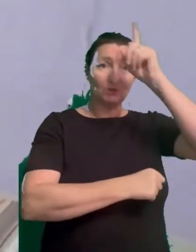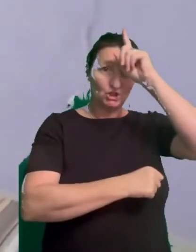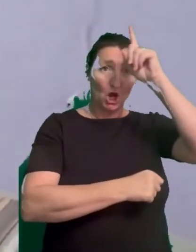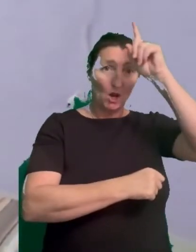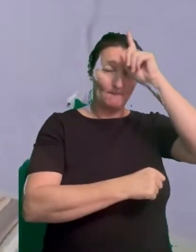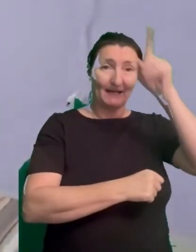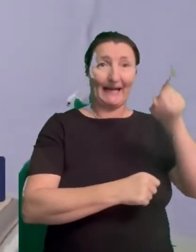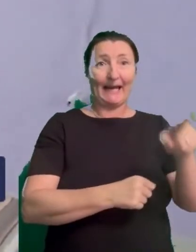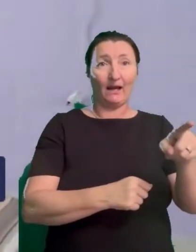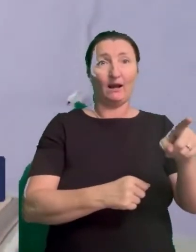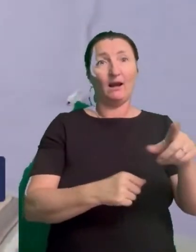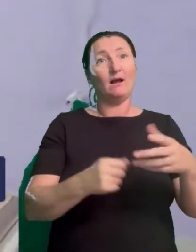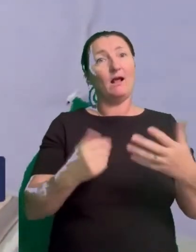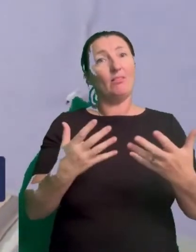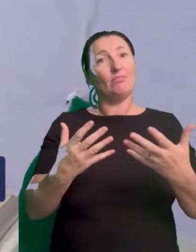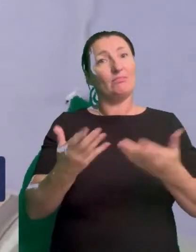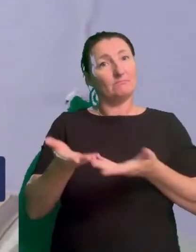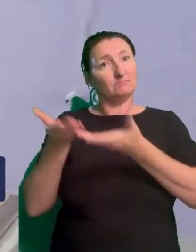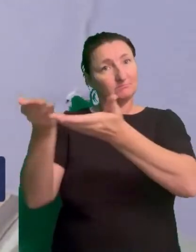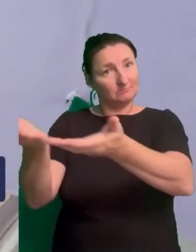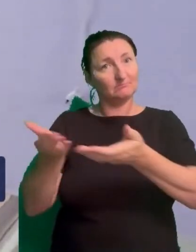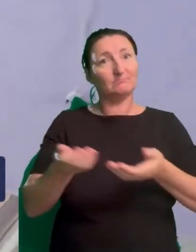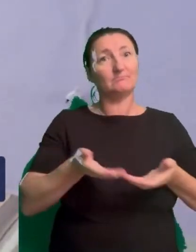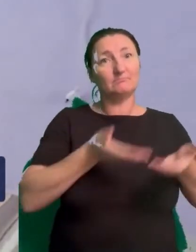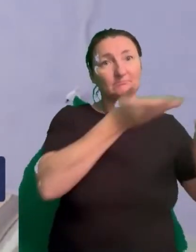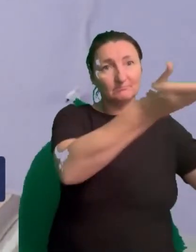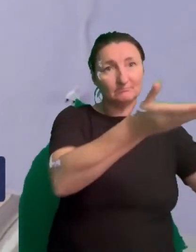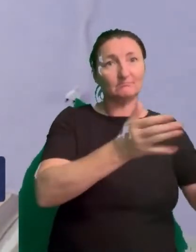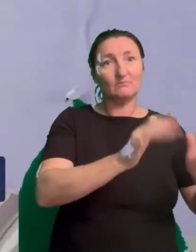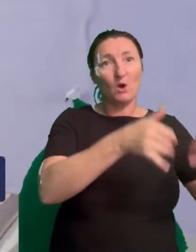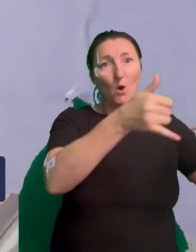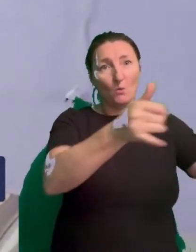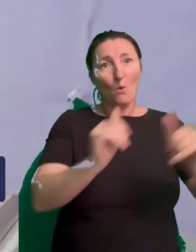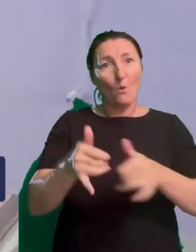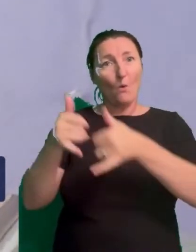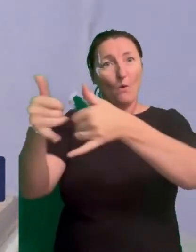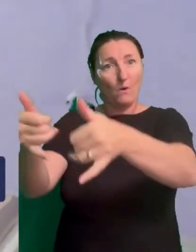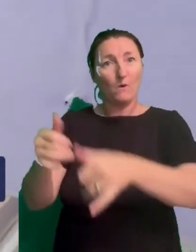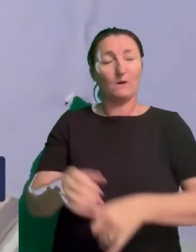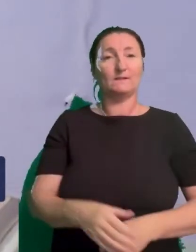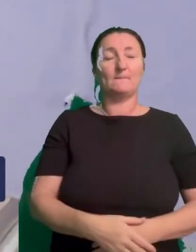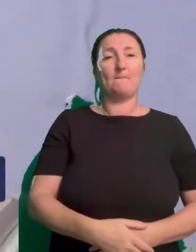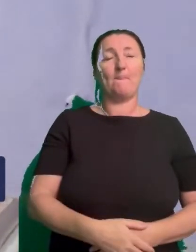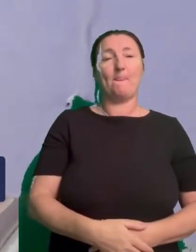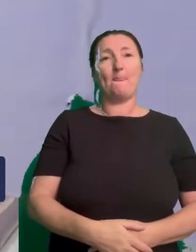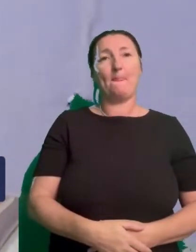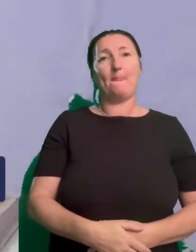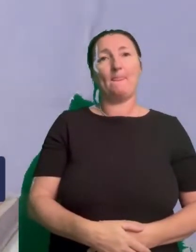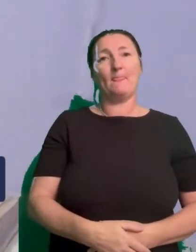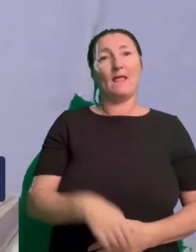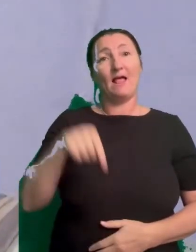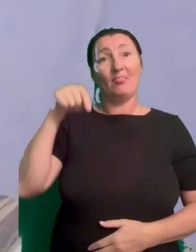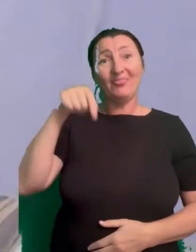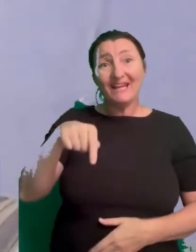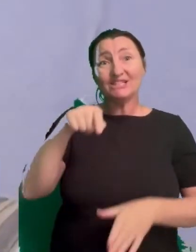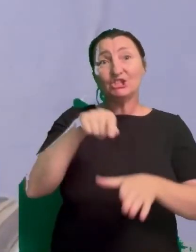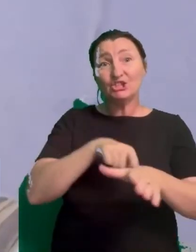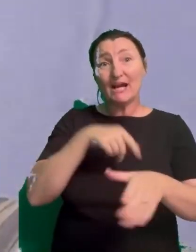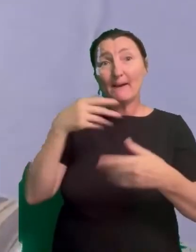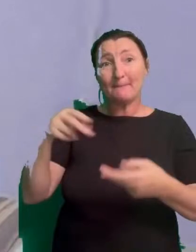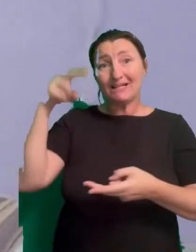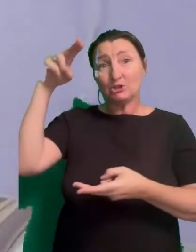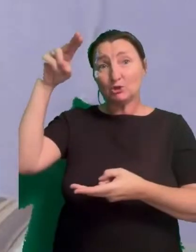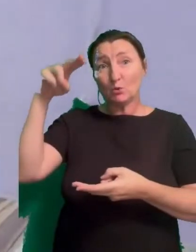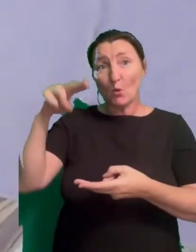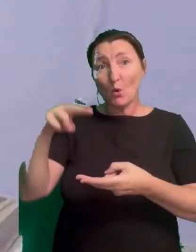Award. This year, we have shortlisted certain Discovery Award